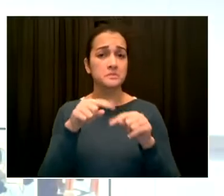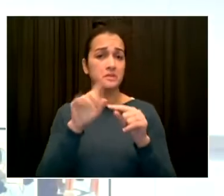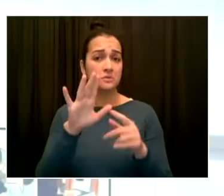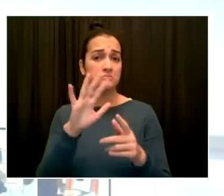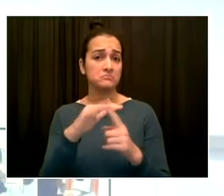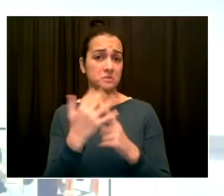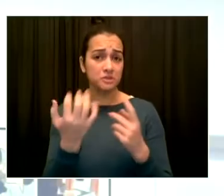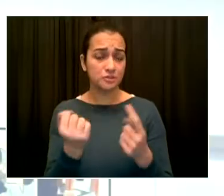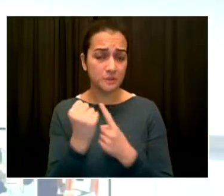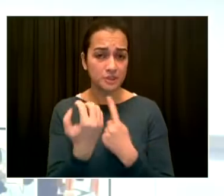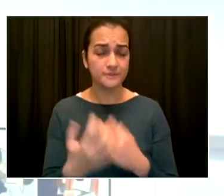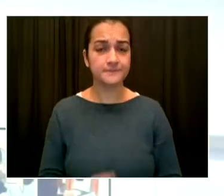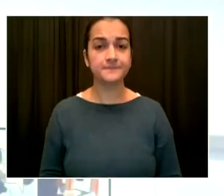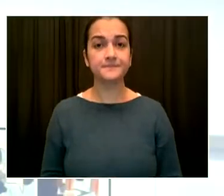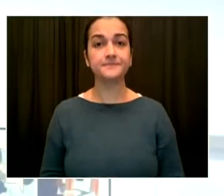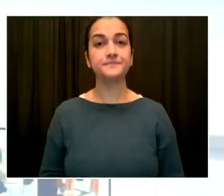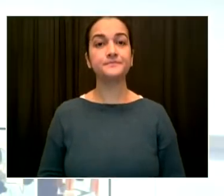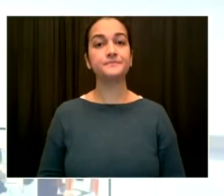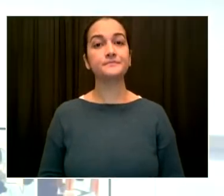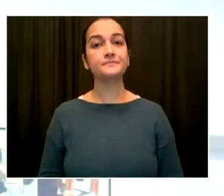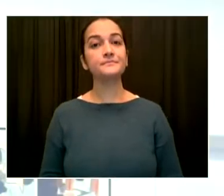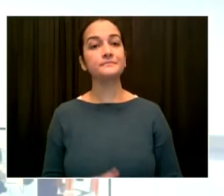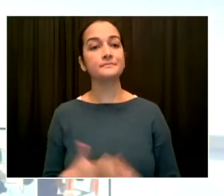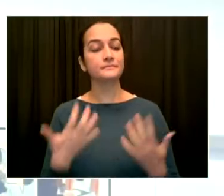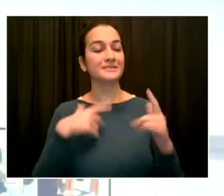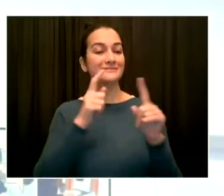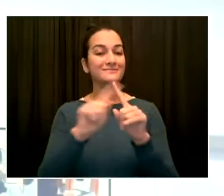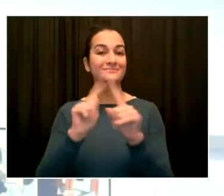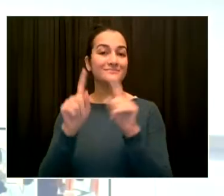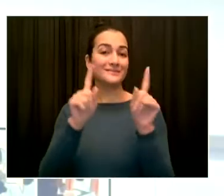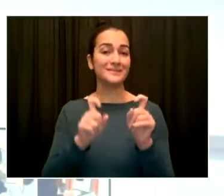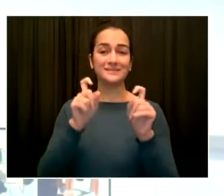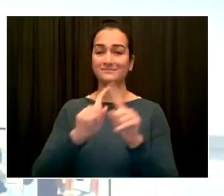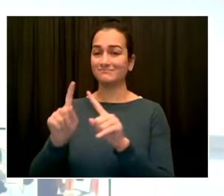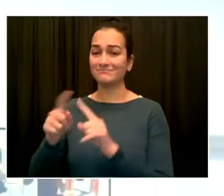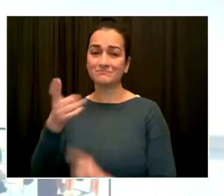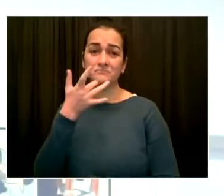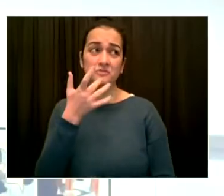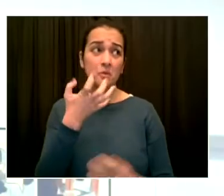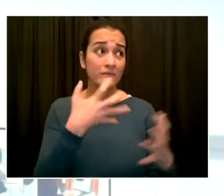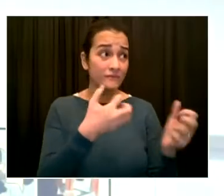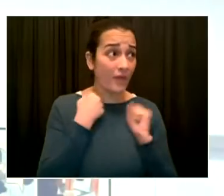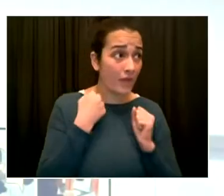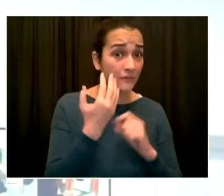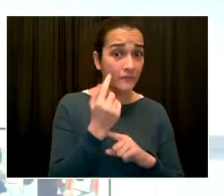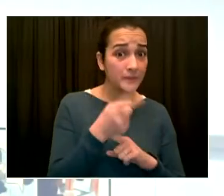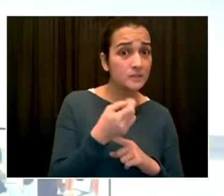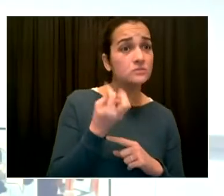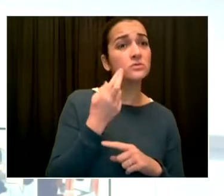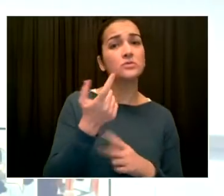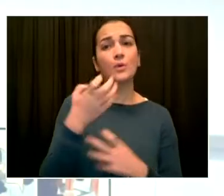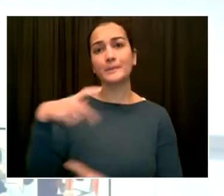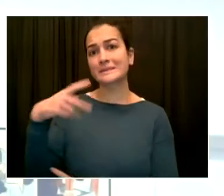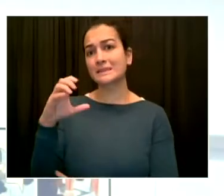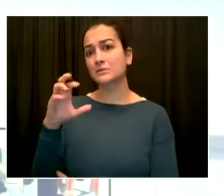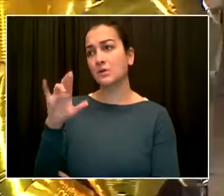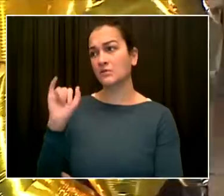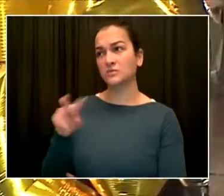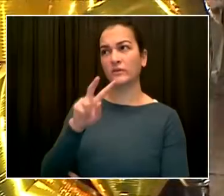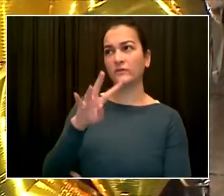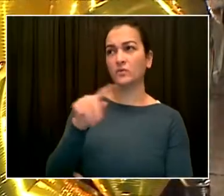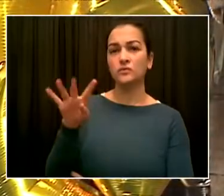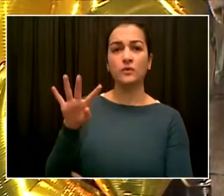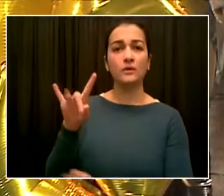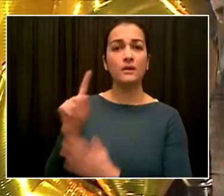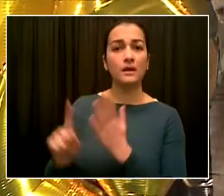that are available for people as well as the guidance that I mentioned. Go to nyc.gov/COVID test. Thank you. Go ahead,